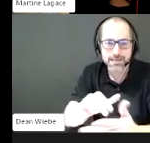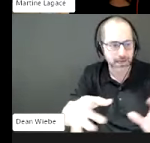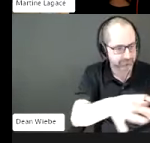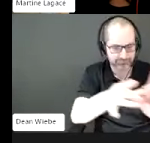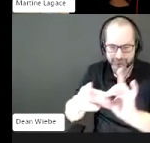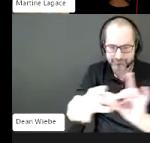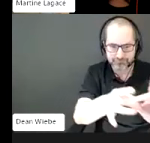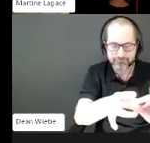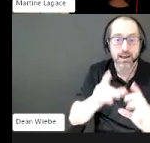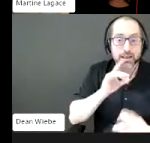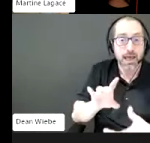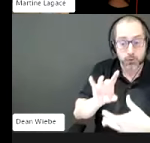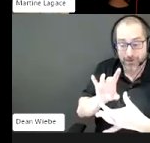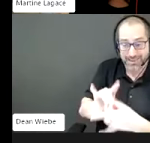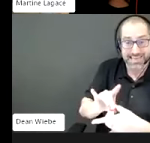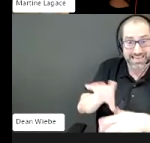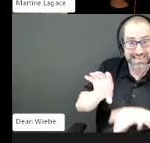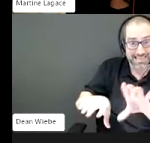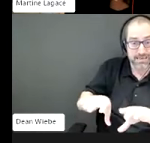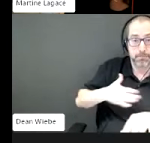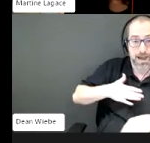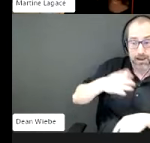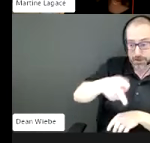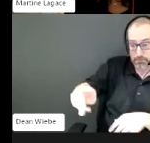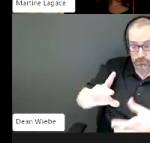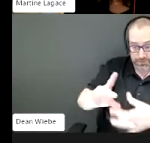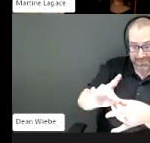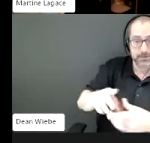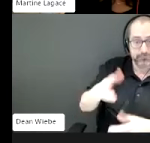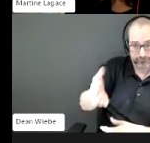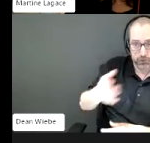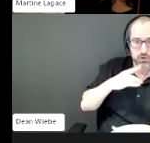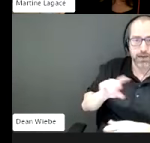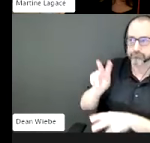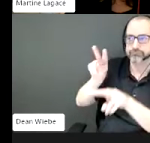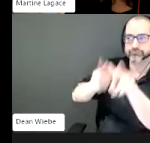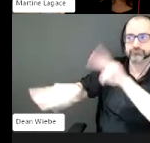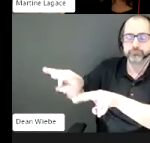studies are included in my PowerPoint.